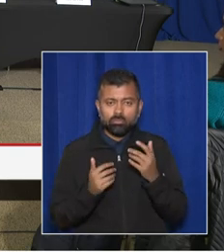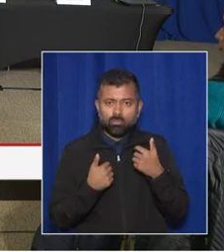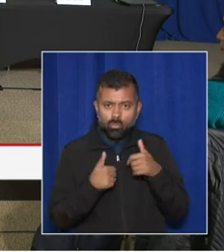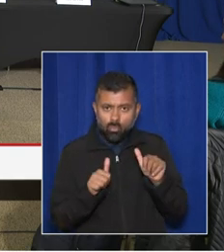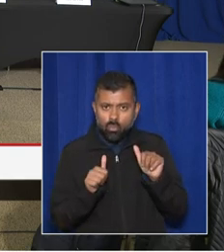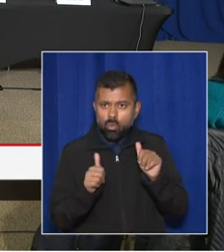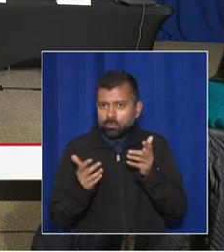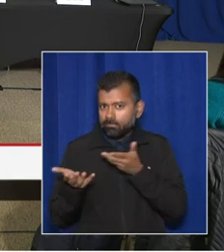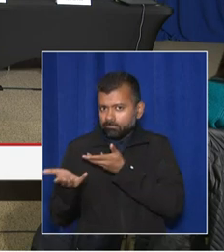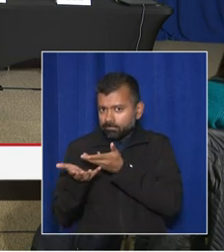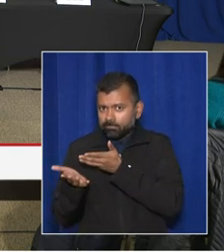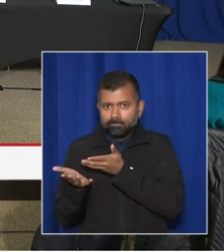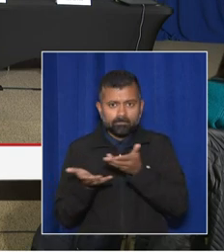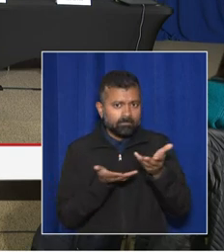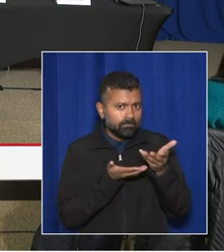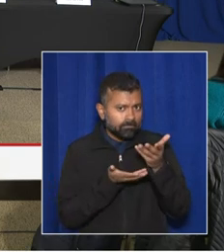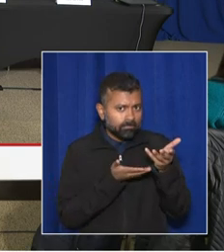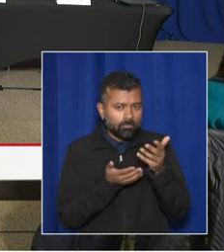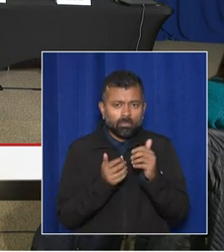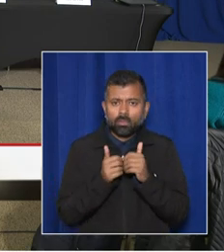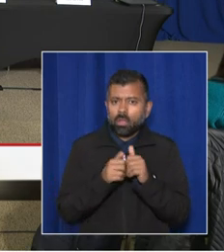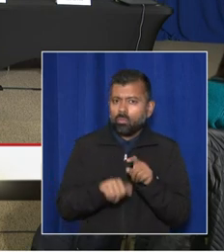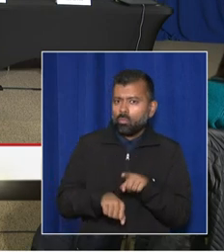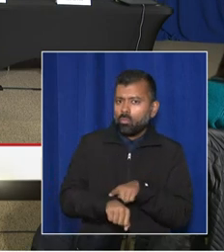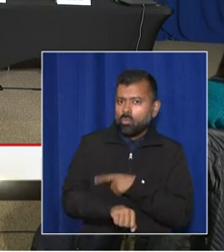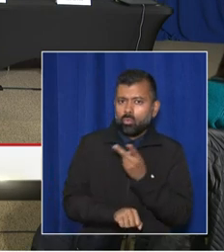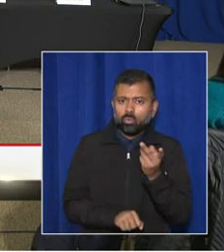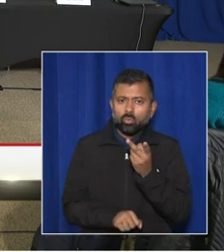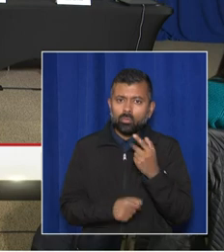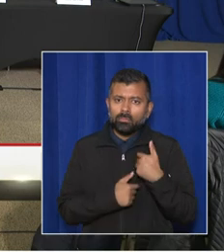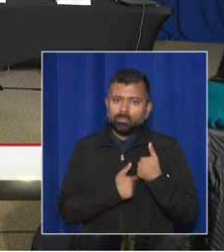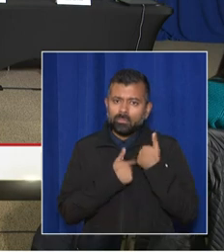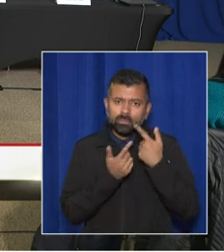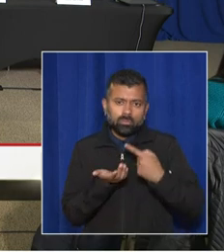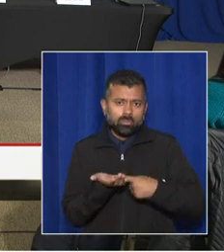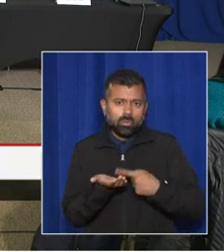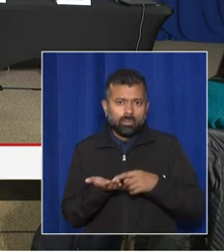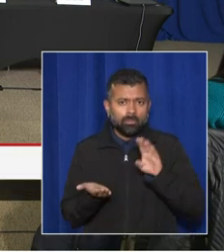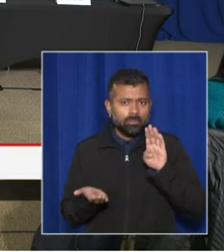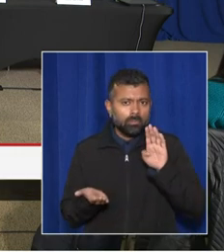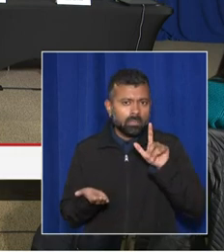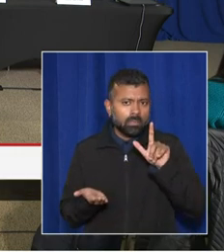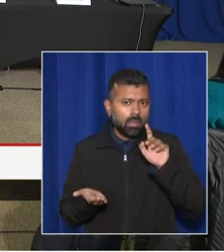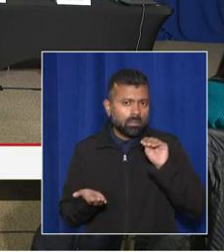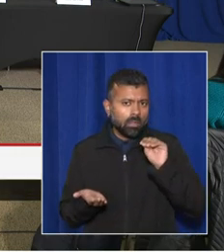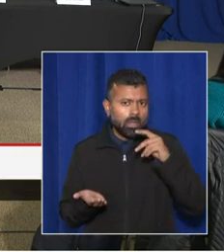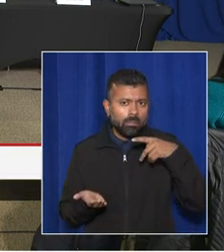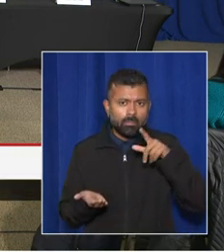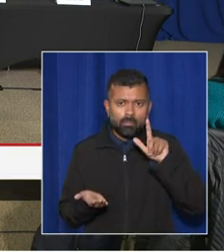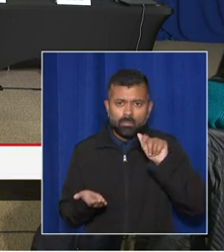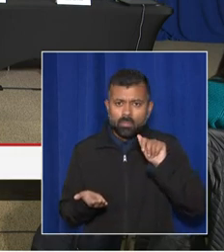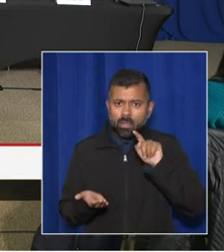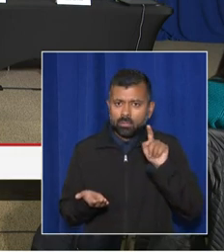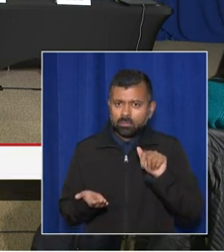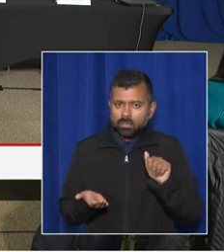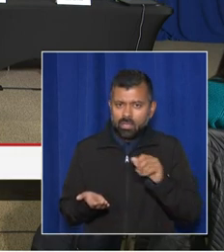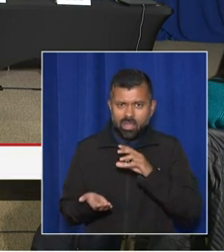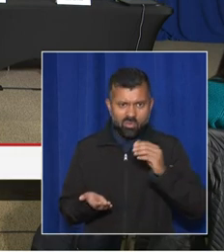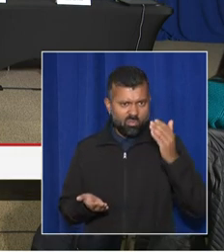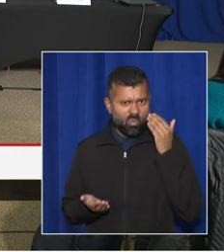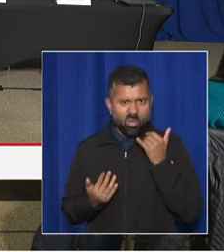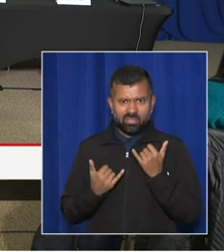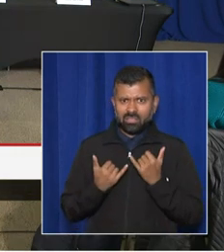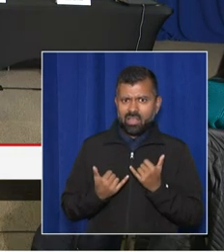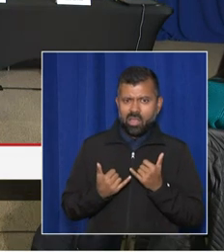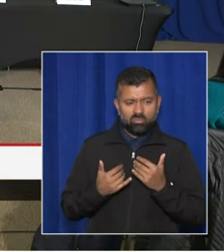been under discussion, and why now, with the timing of the announcement? Did it have anything to do, because you said in the announcement that we're going to focus on